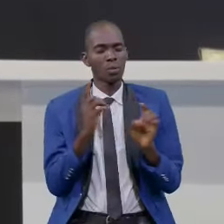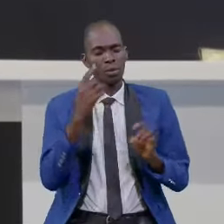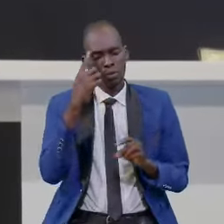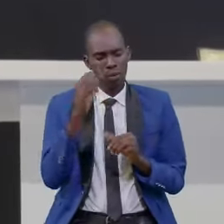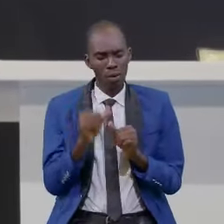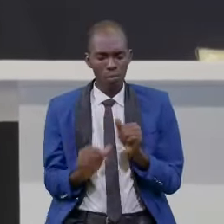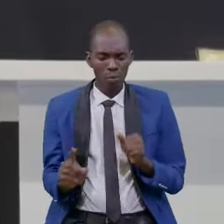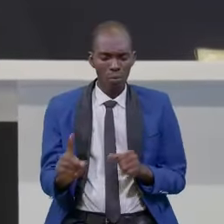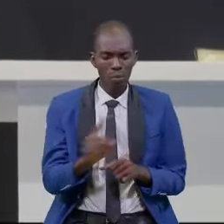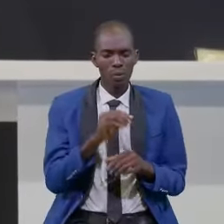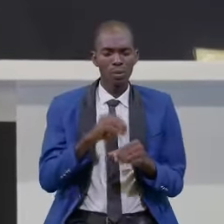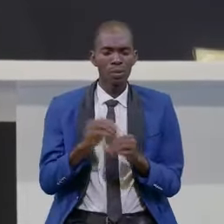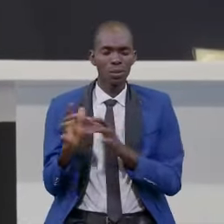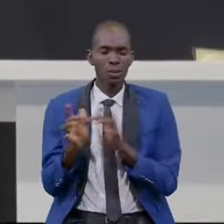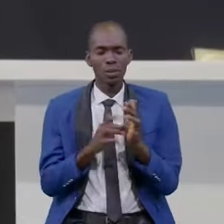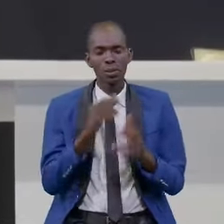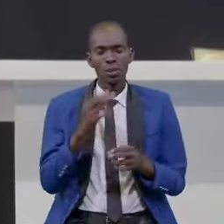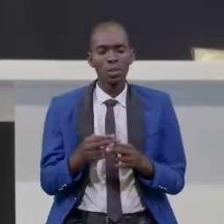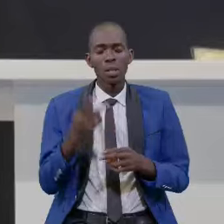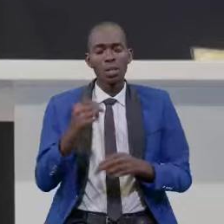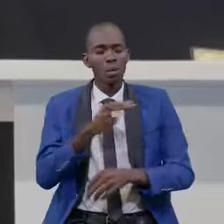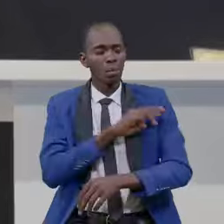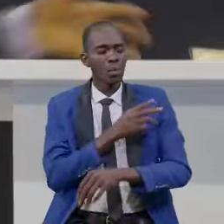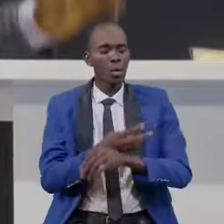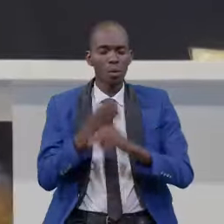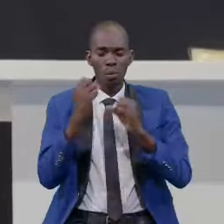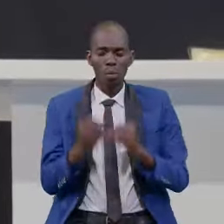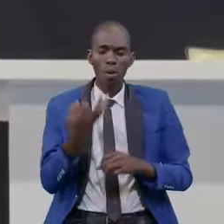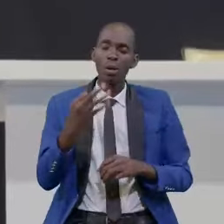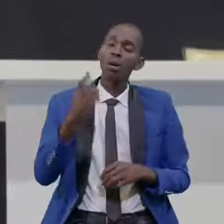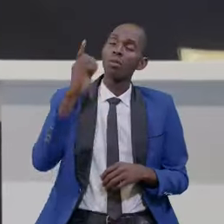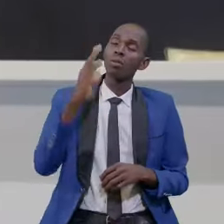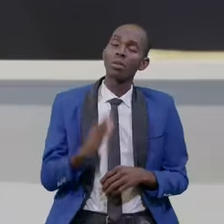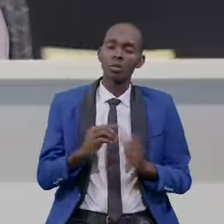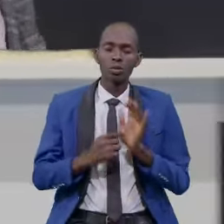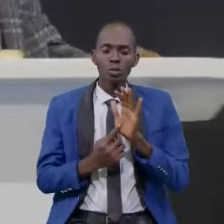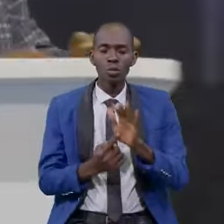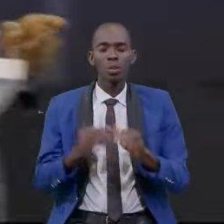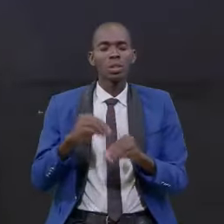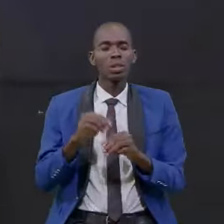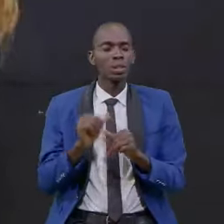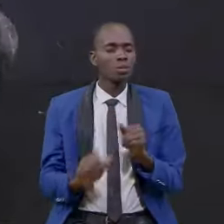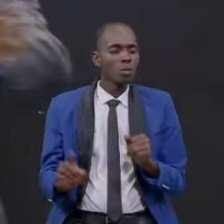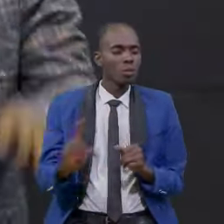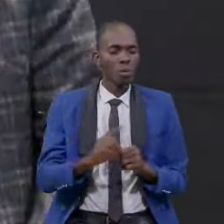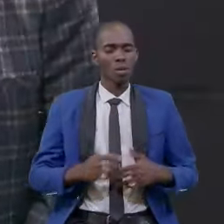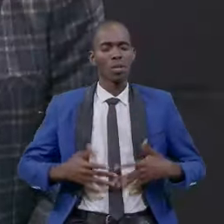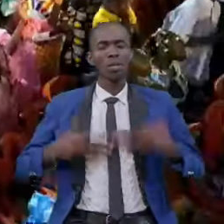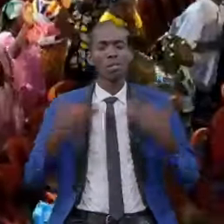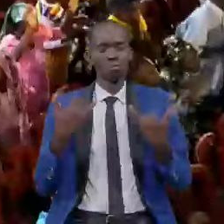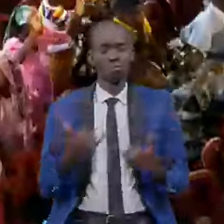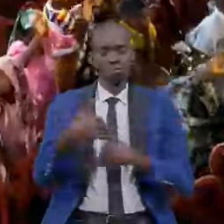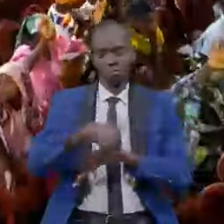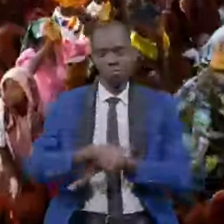mighty power of God manifested in every life, even tonight, in